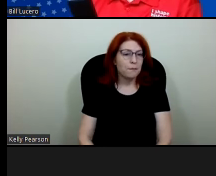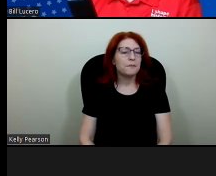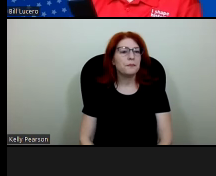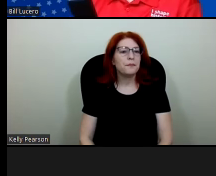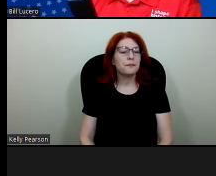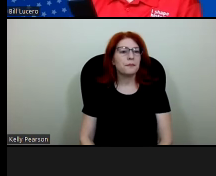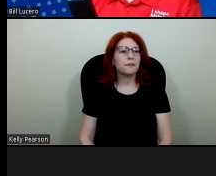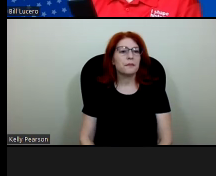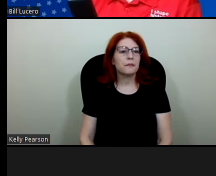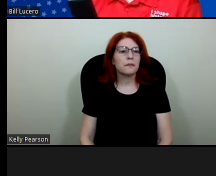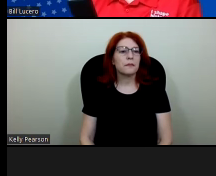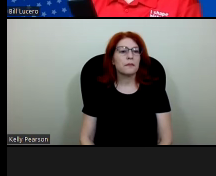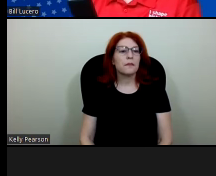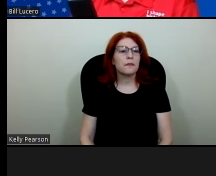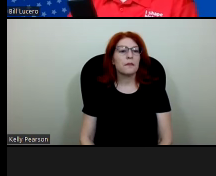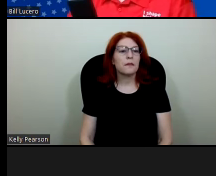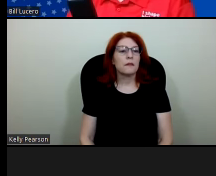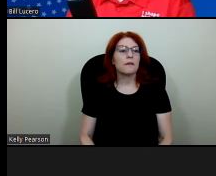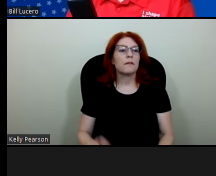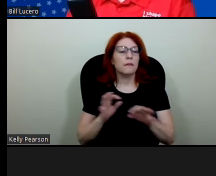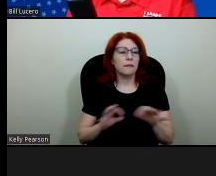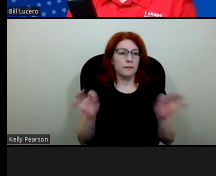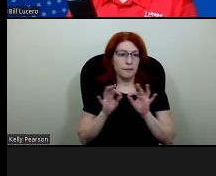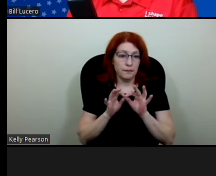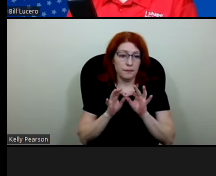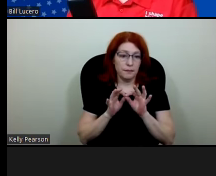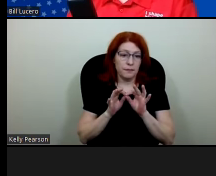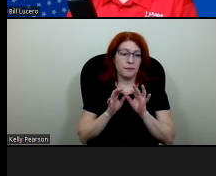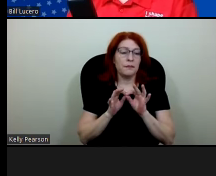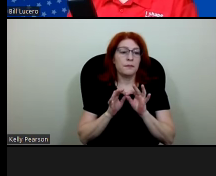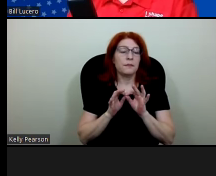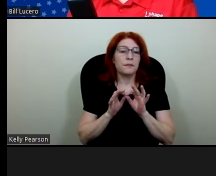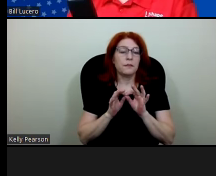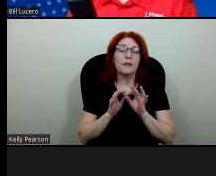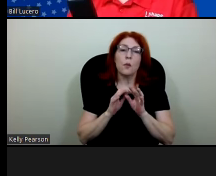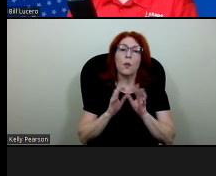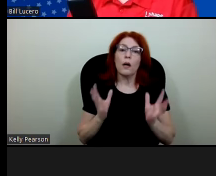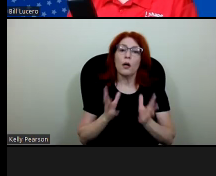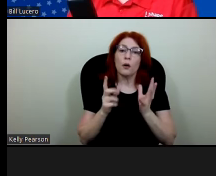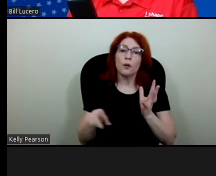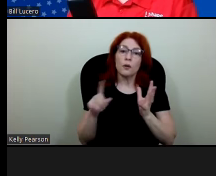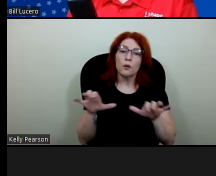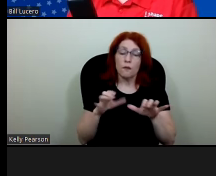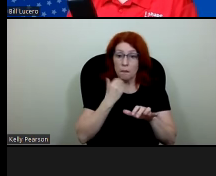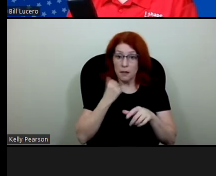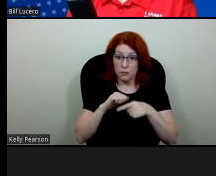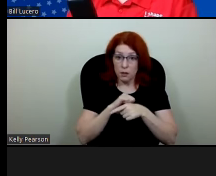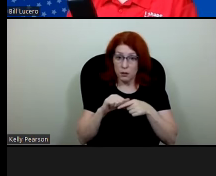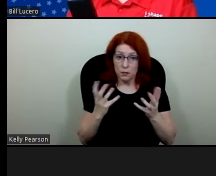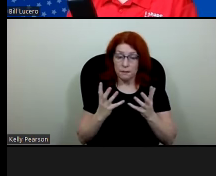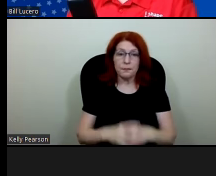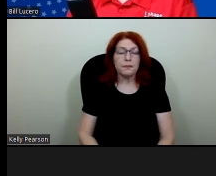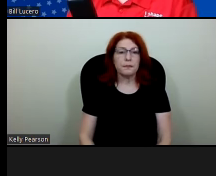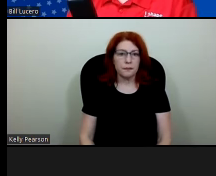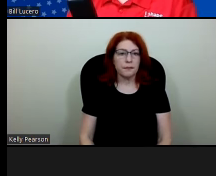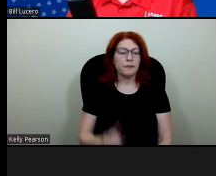Very important, everyone. So one of the things that we would encourage you for best practices, if you are